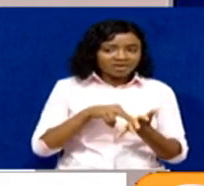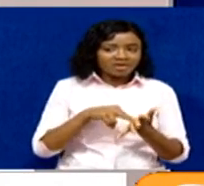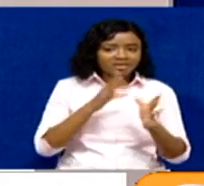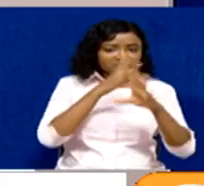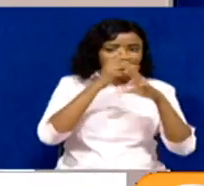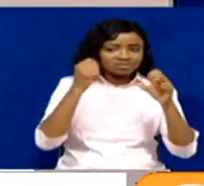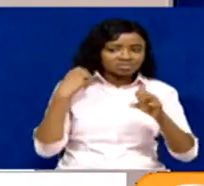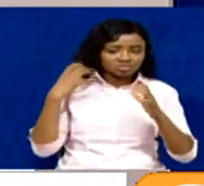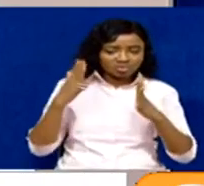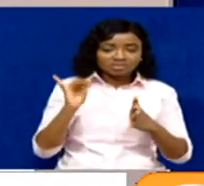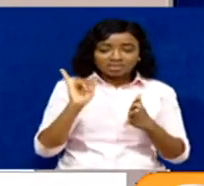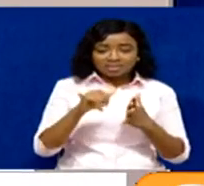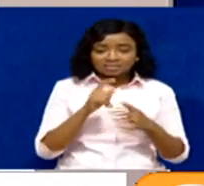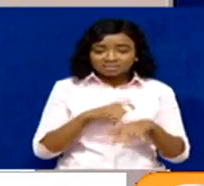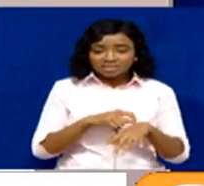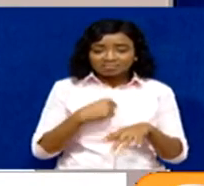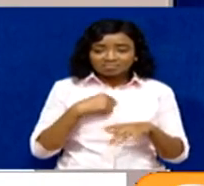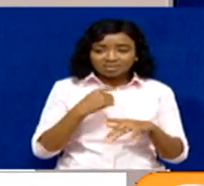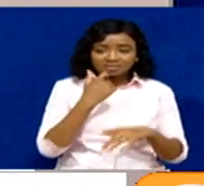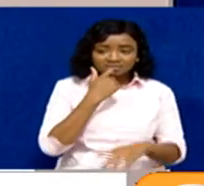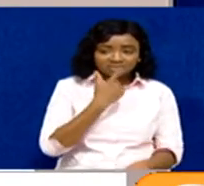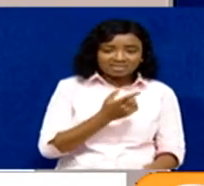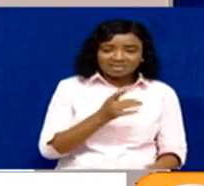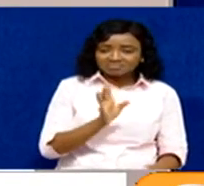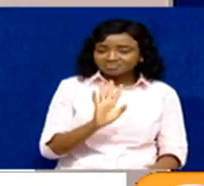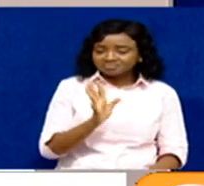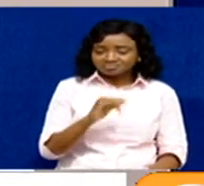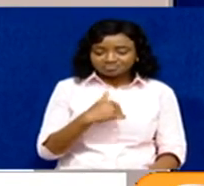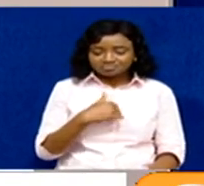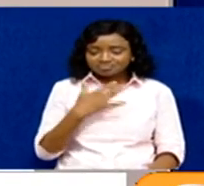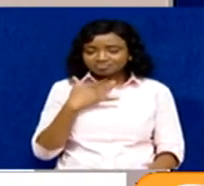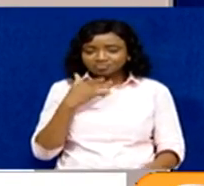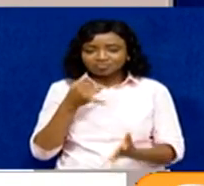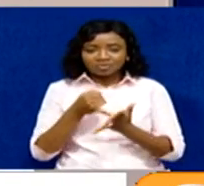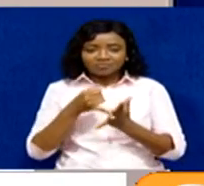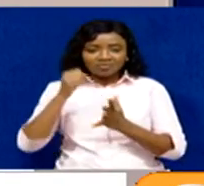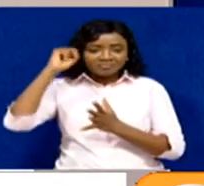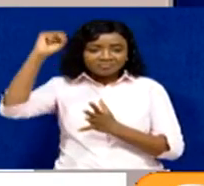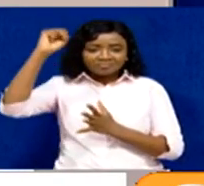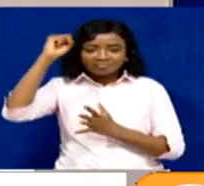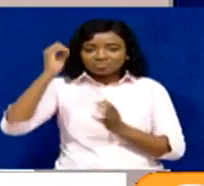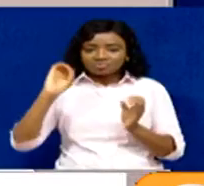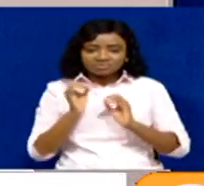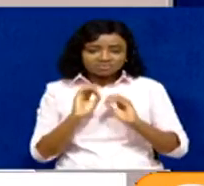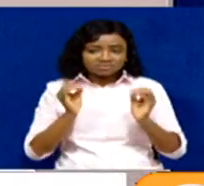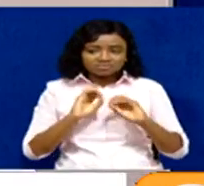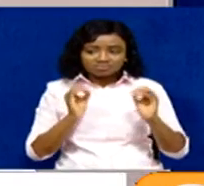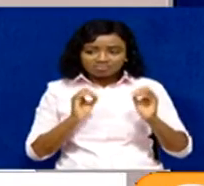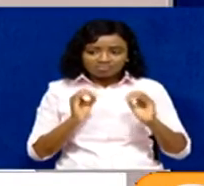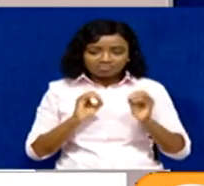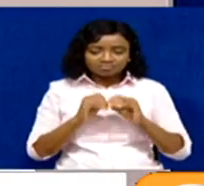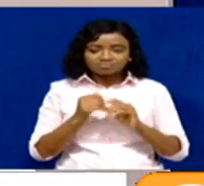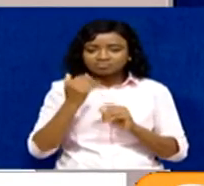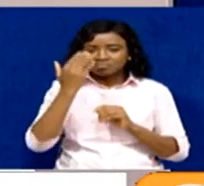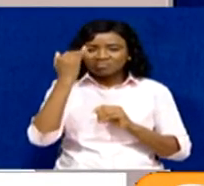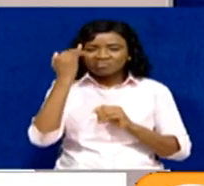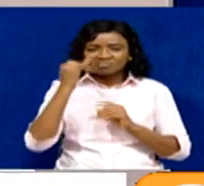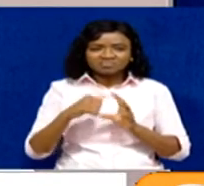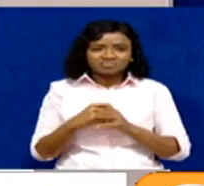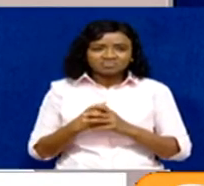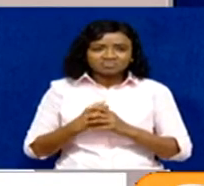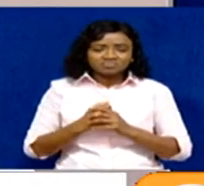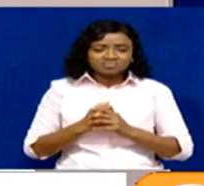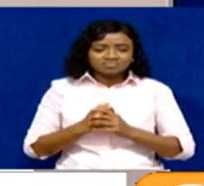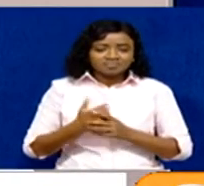I said at that time I didn't want to get involved in politics, elective politics, yeah. Because I was